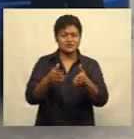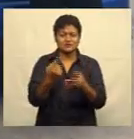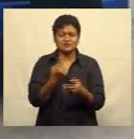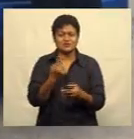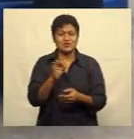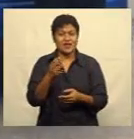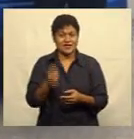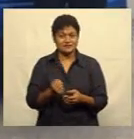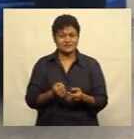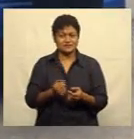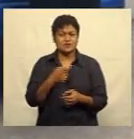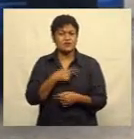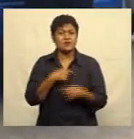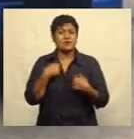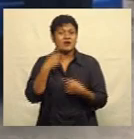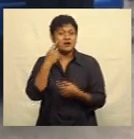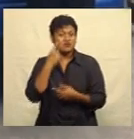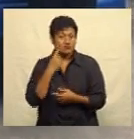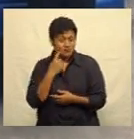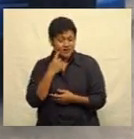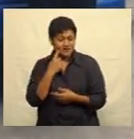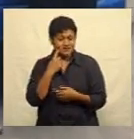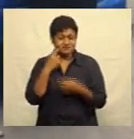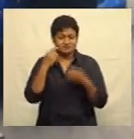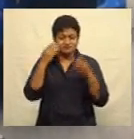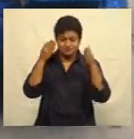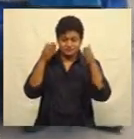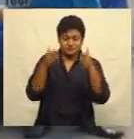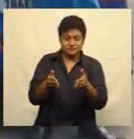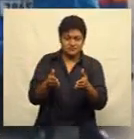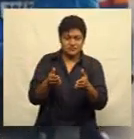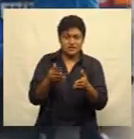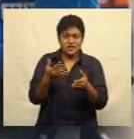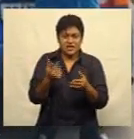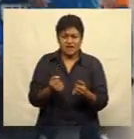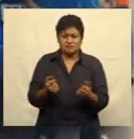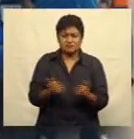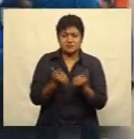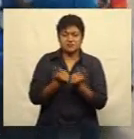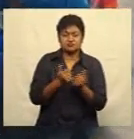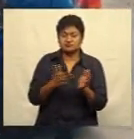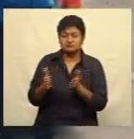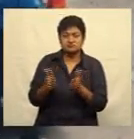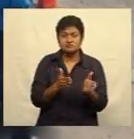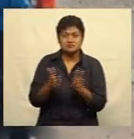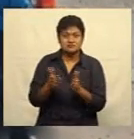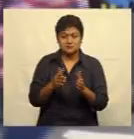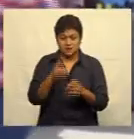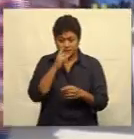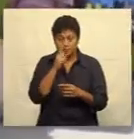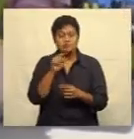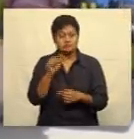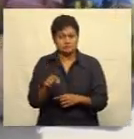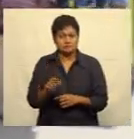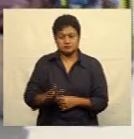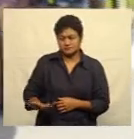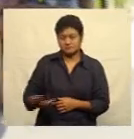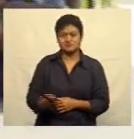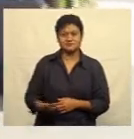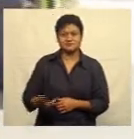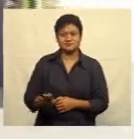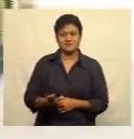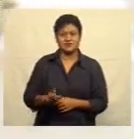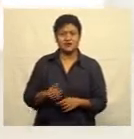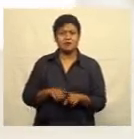are trying to target areas where there is mass movement of people, and this is one such area. The majority of